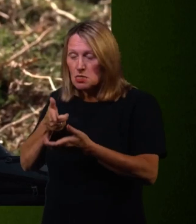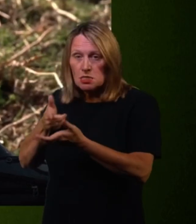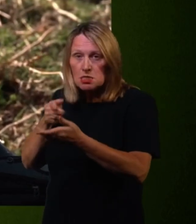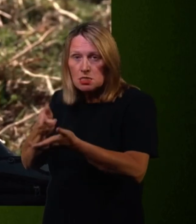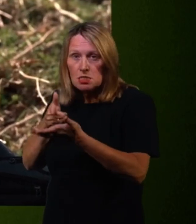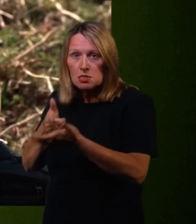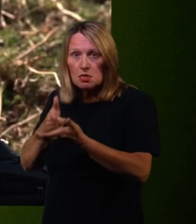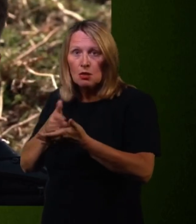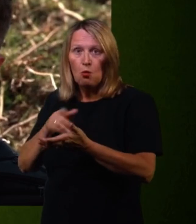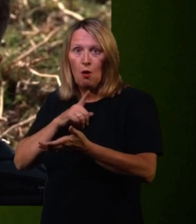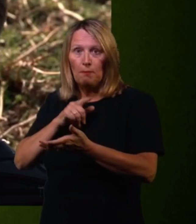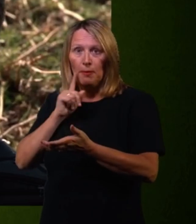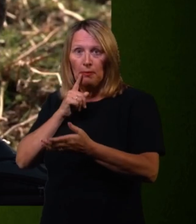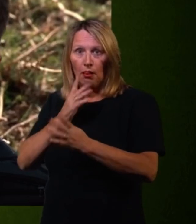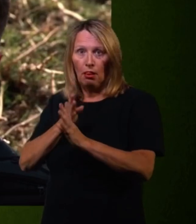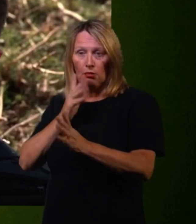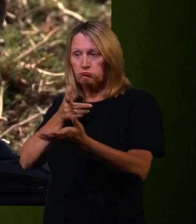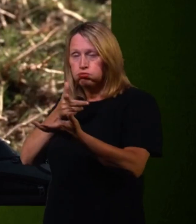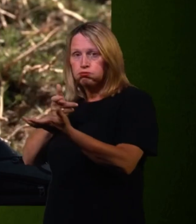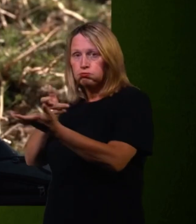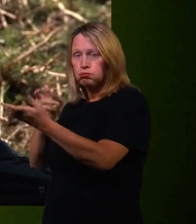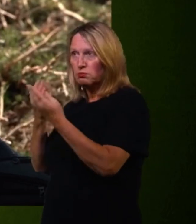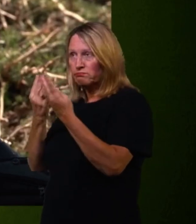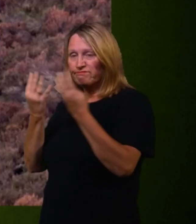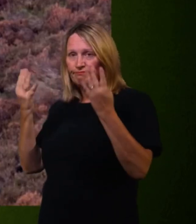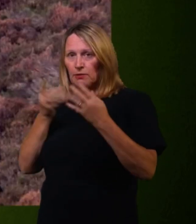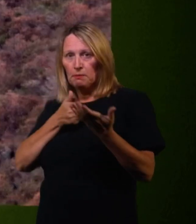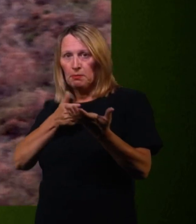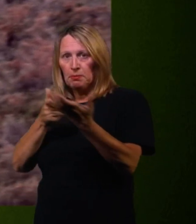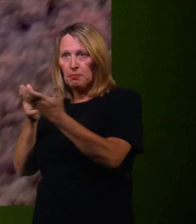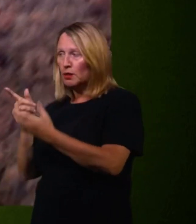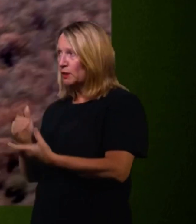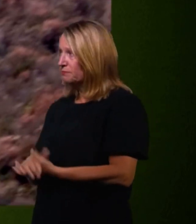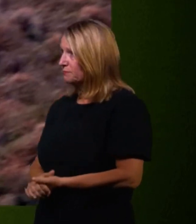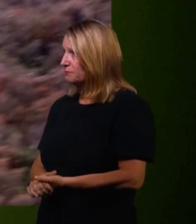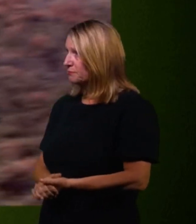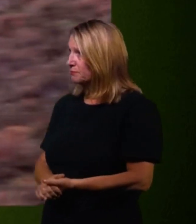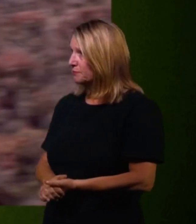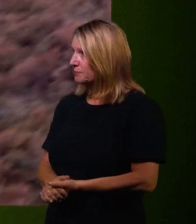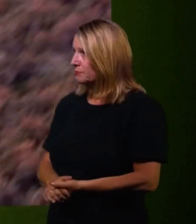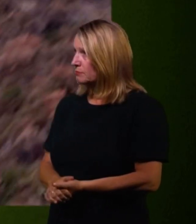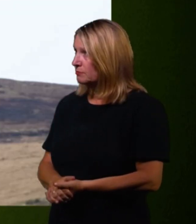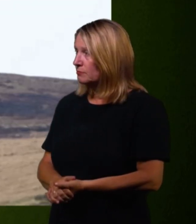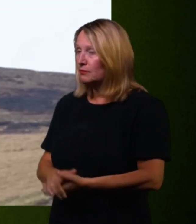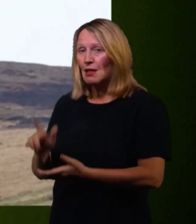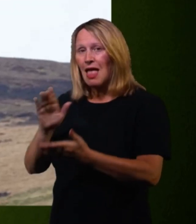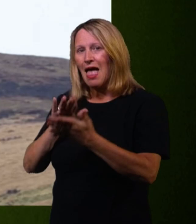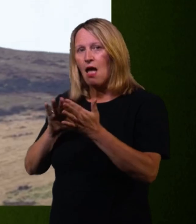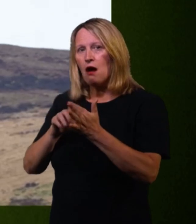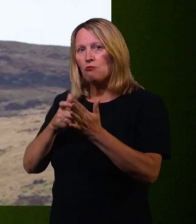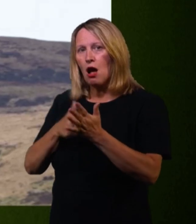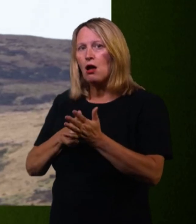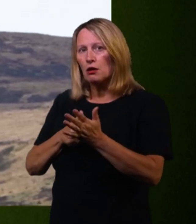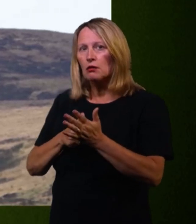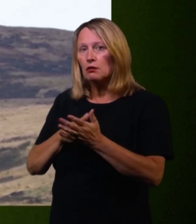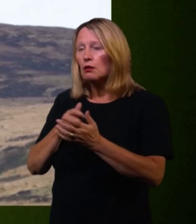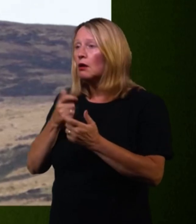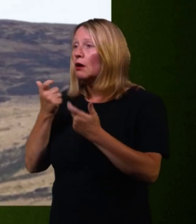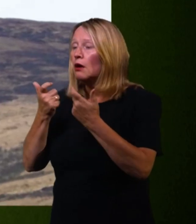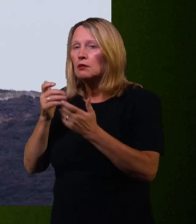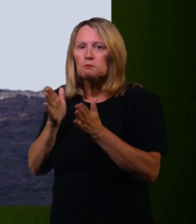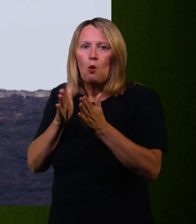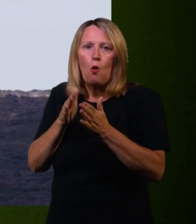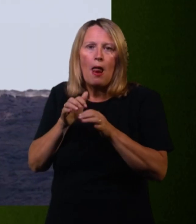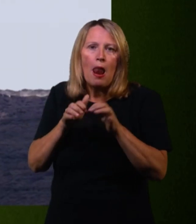people with shotguns. Yes, yeah. Right. Hen harriers hunt small mammals and birds, including grouse